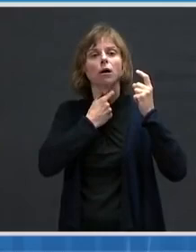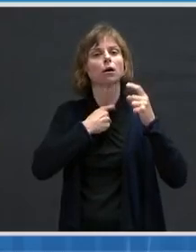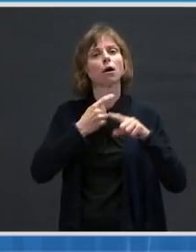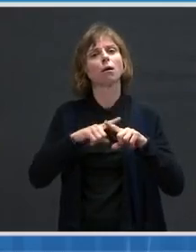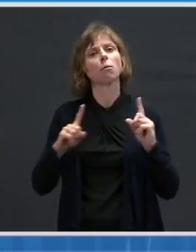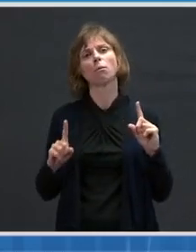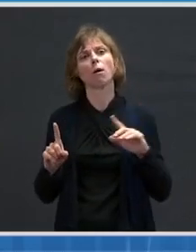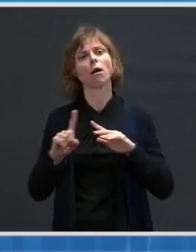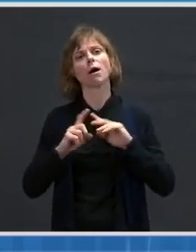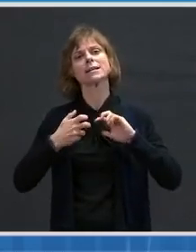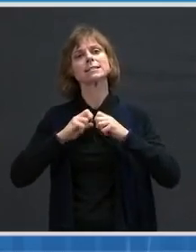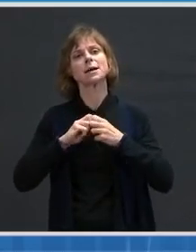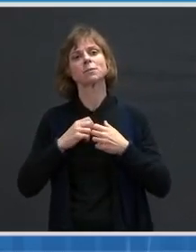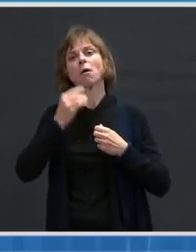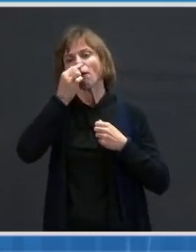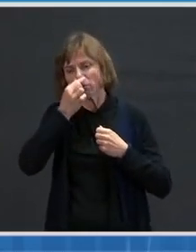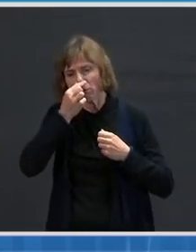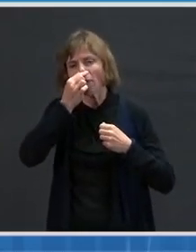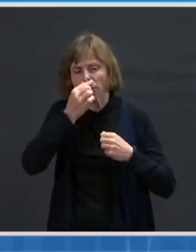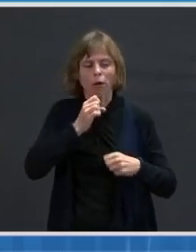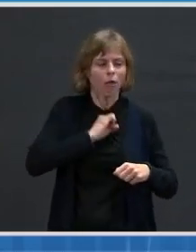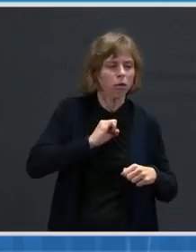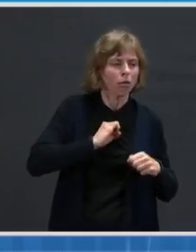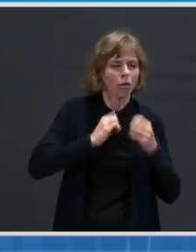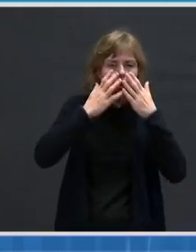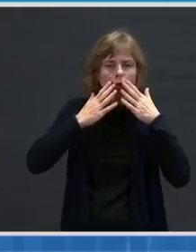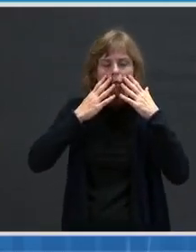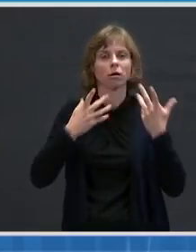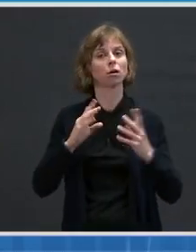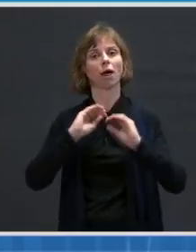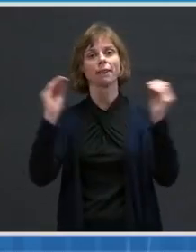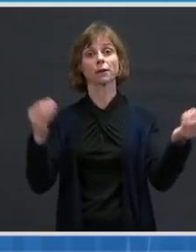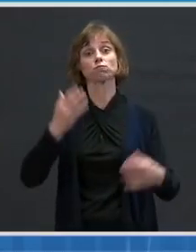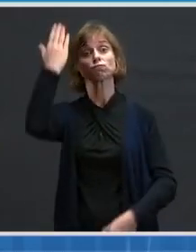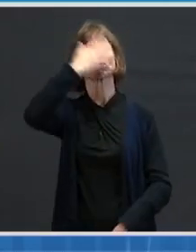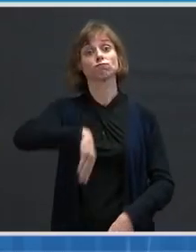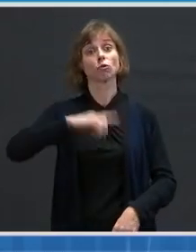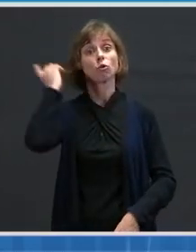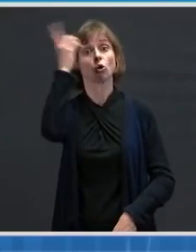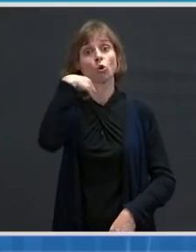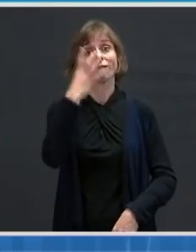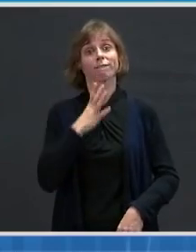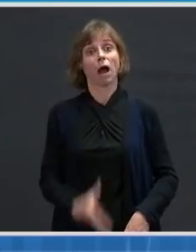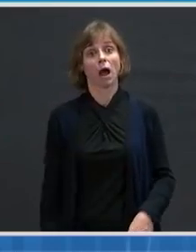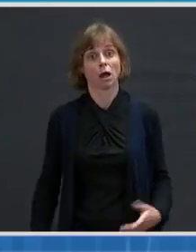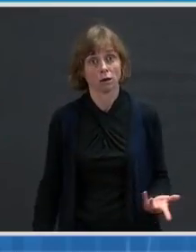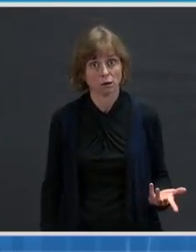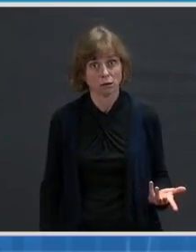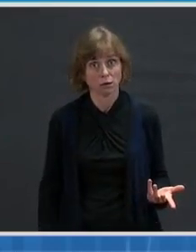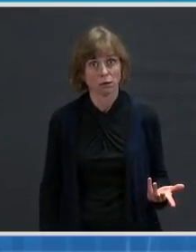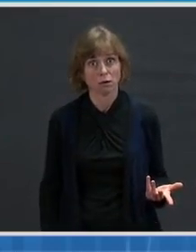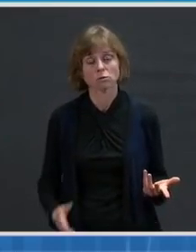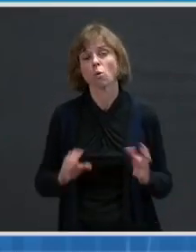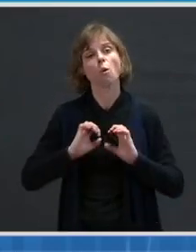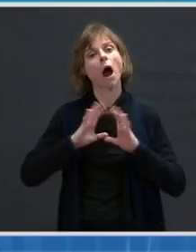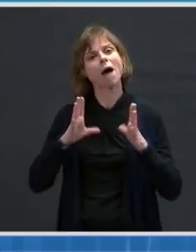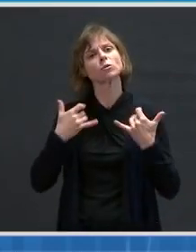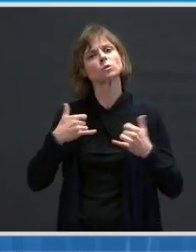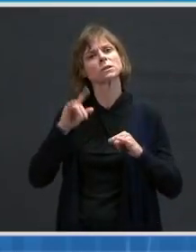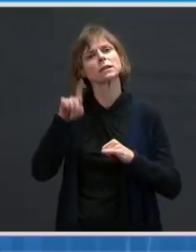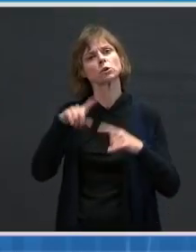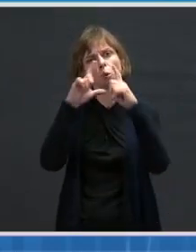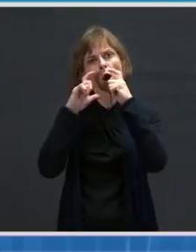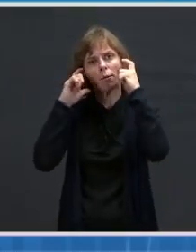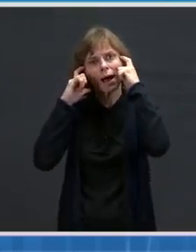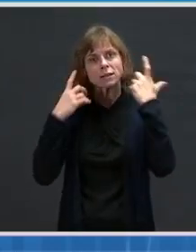reason why we recommend and say you still need to wear a mask. Because if you do have virus in